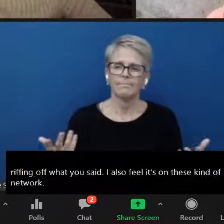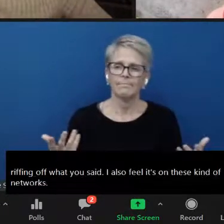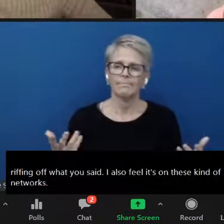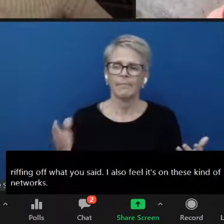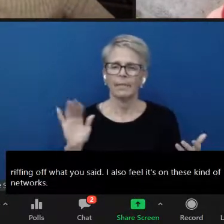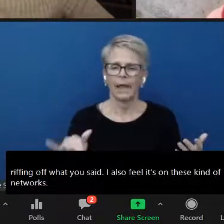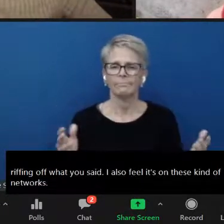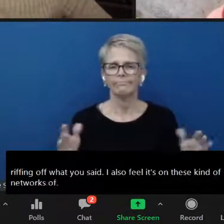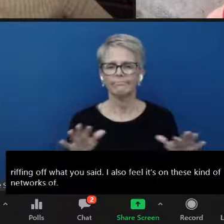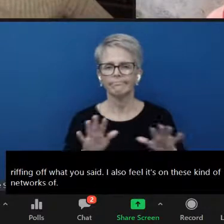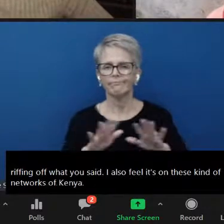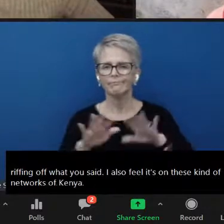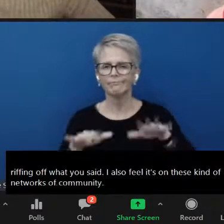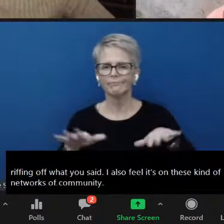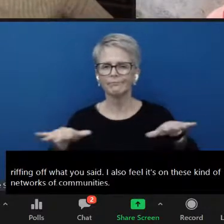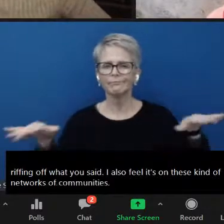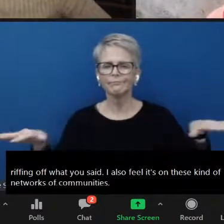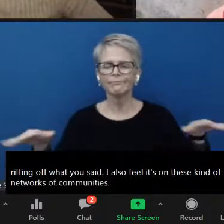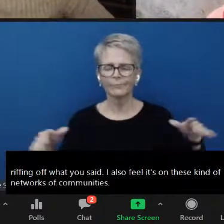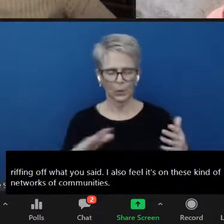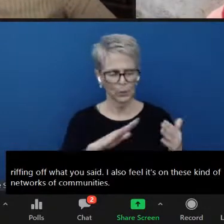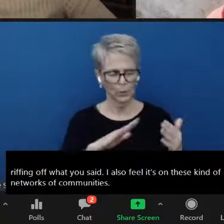networks of communities,